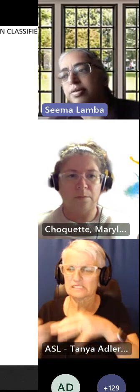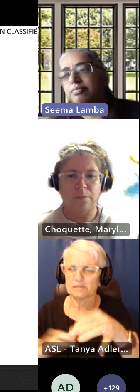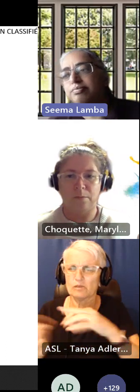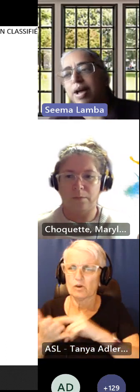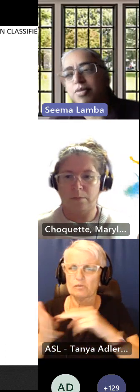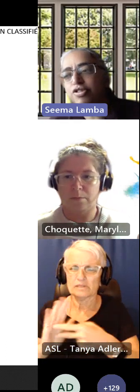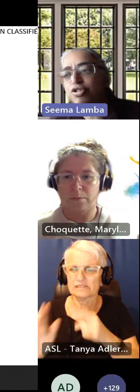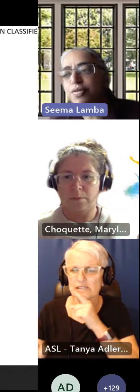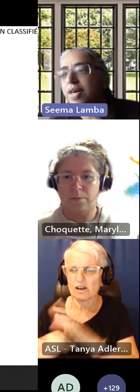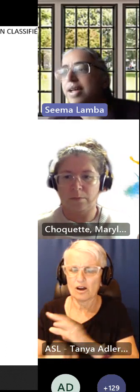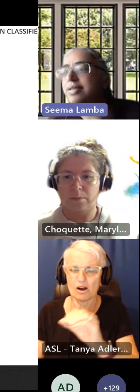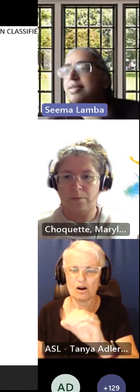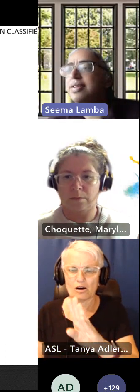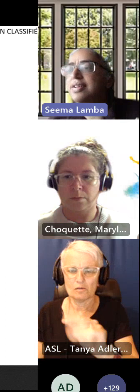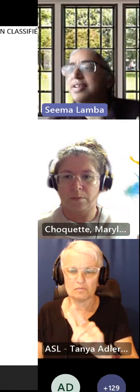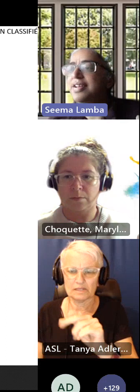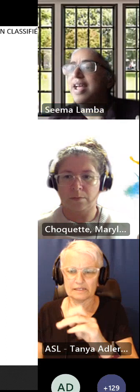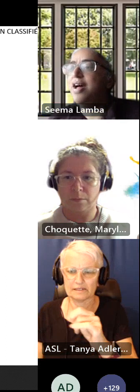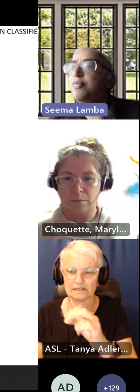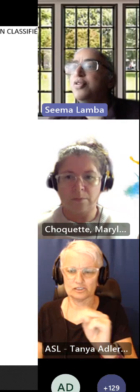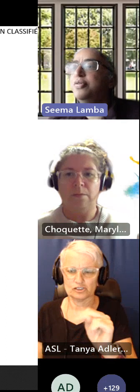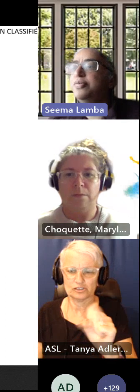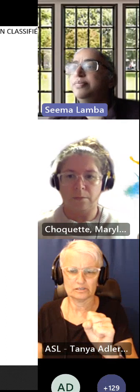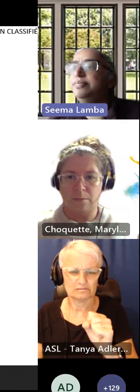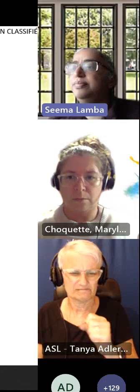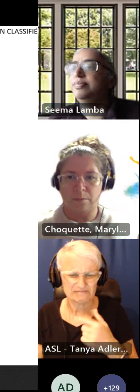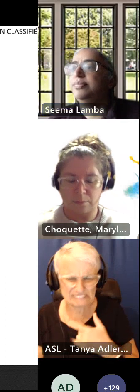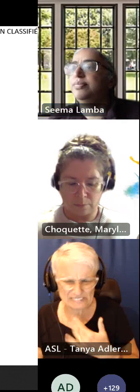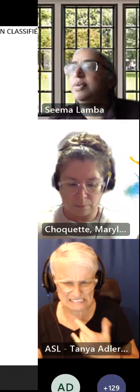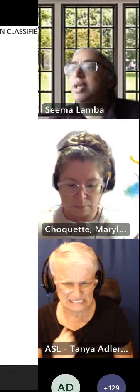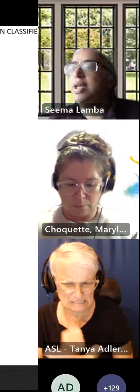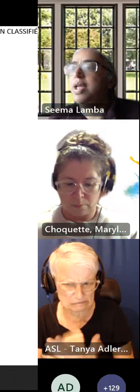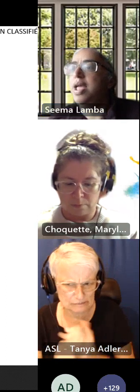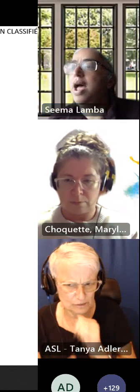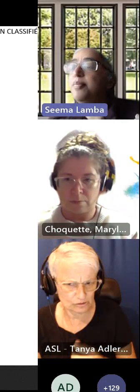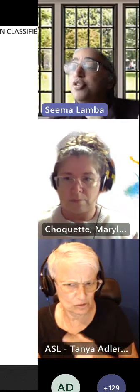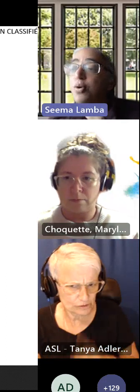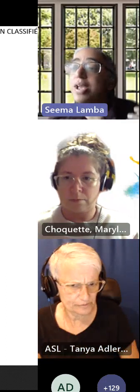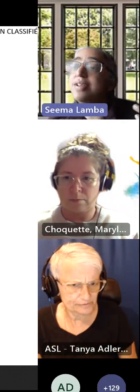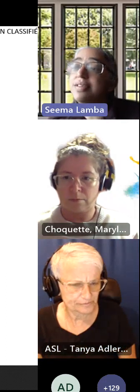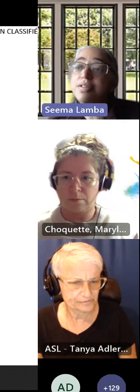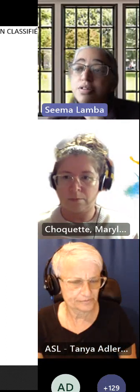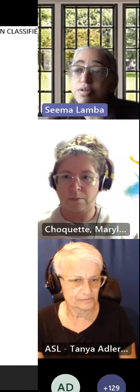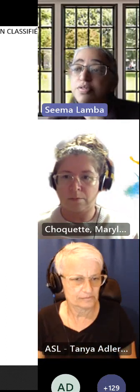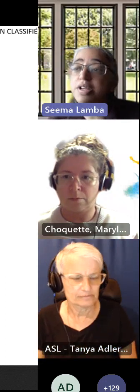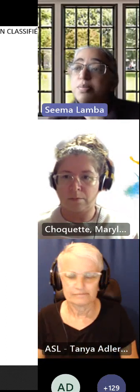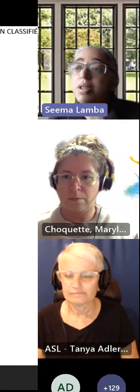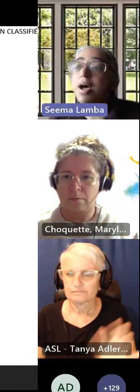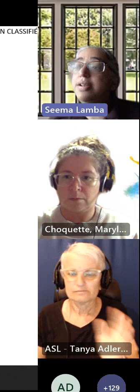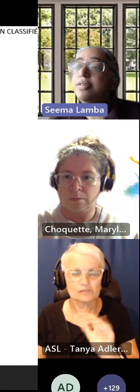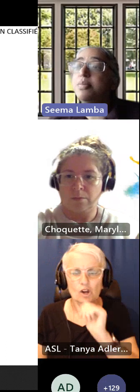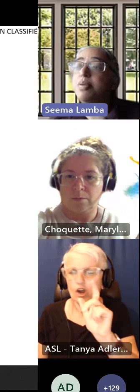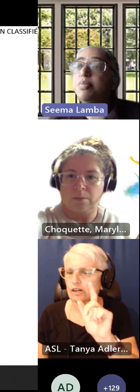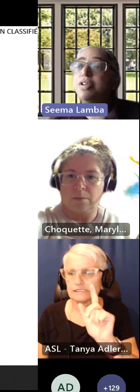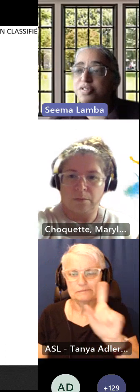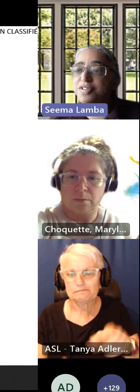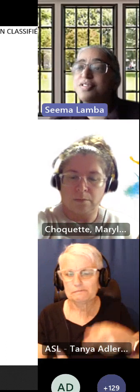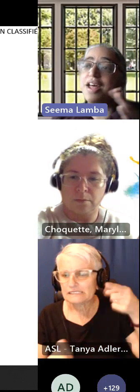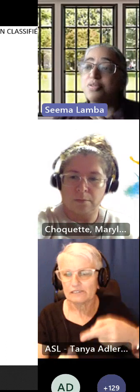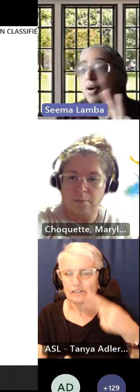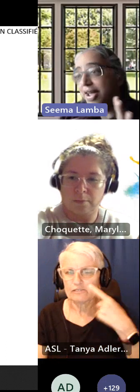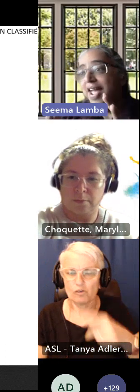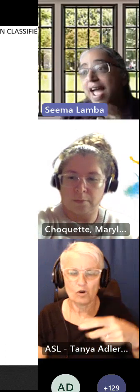obligations are. I'm not sure if that's helpful. No, it doesn't exclusively apply to the